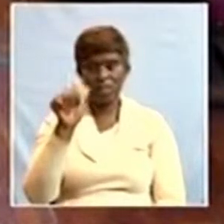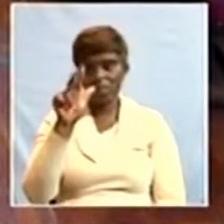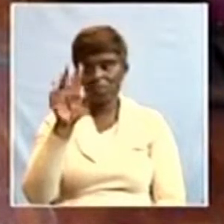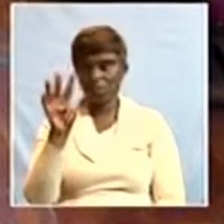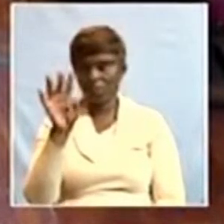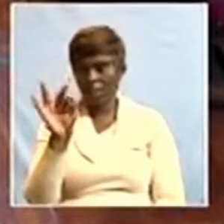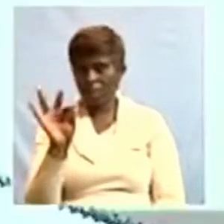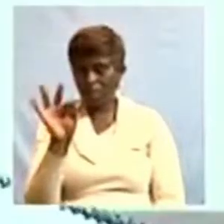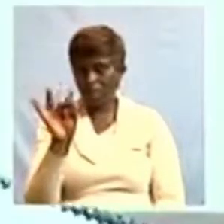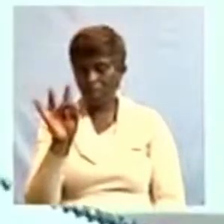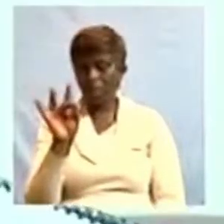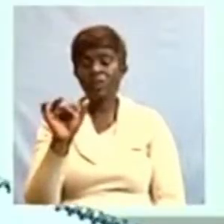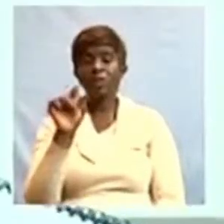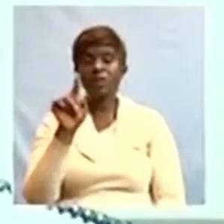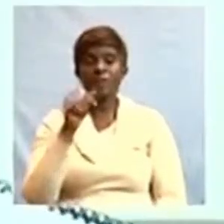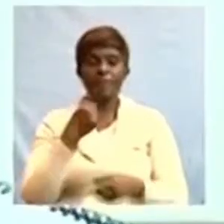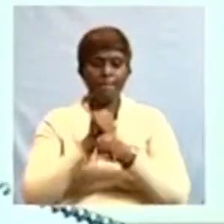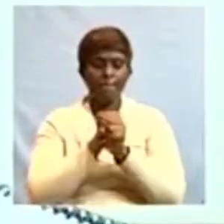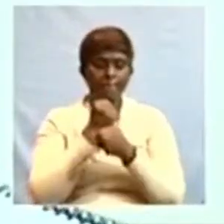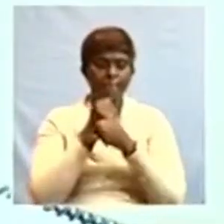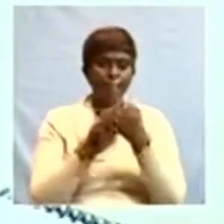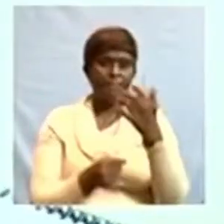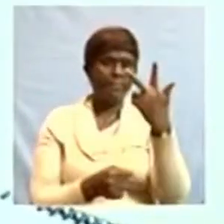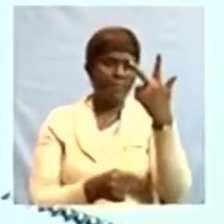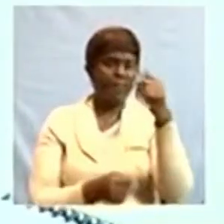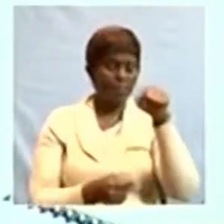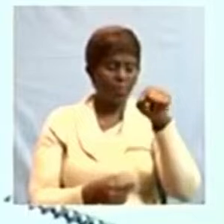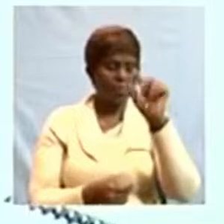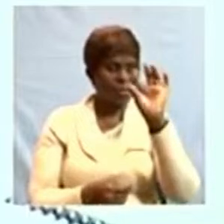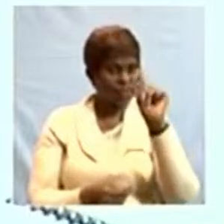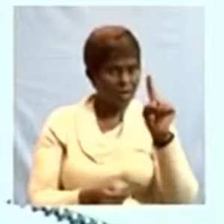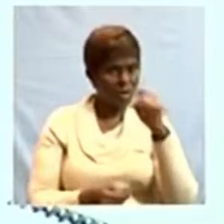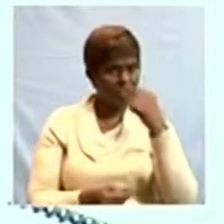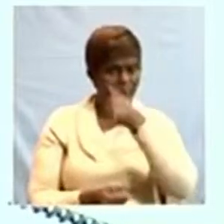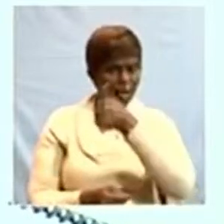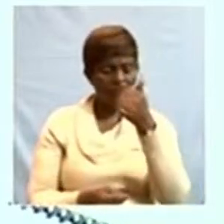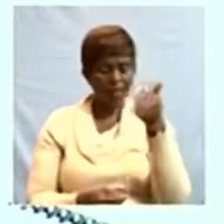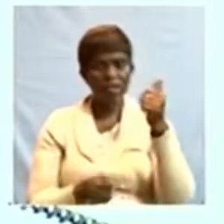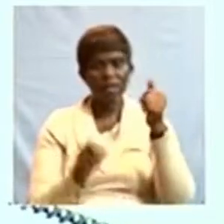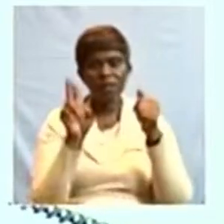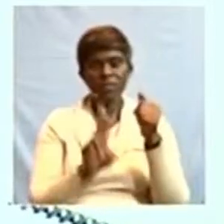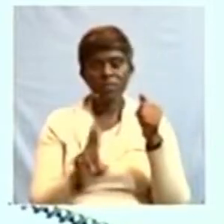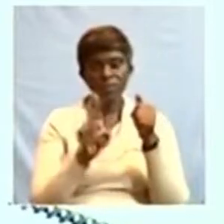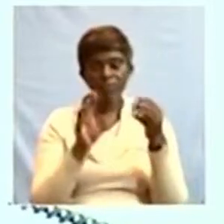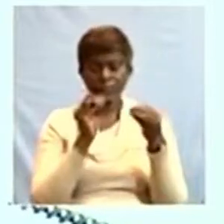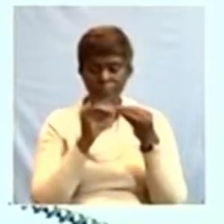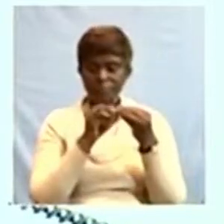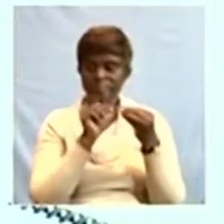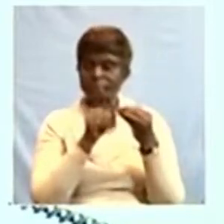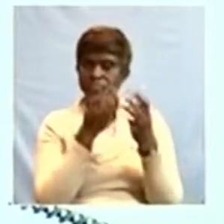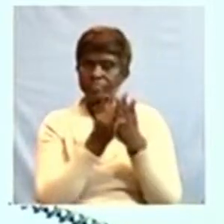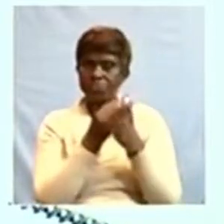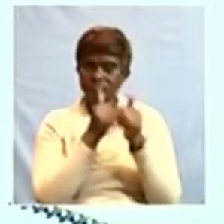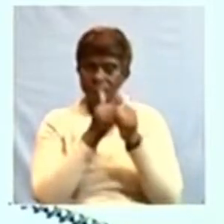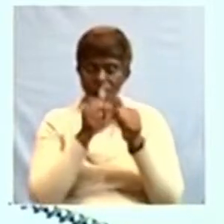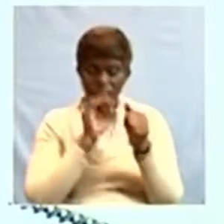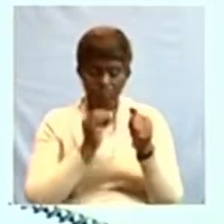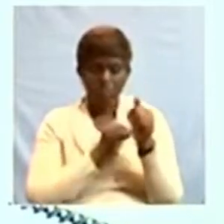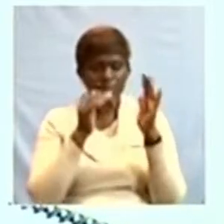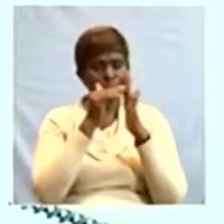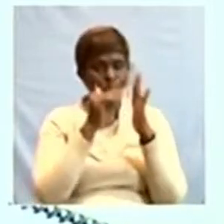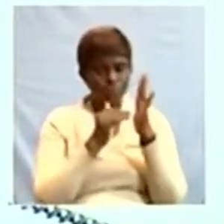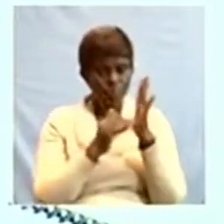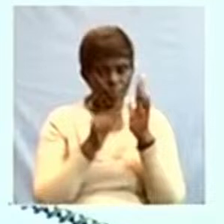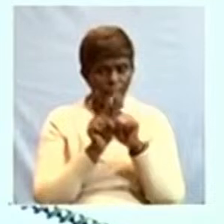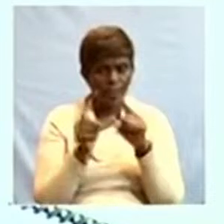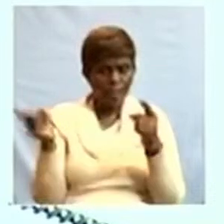910,348. So this is what makes up the 3.1. For the purposes of using this money, according to our guidelines,